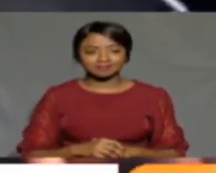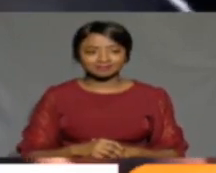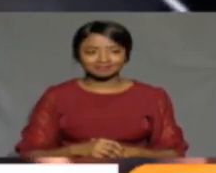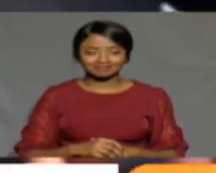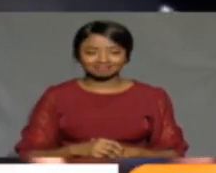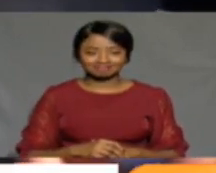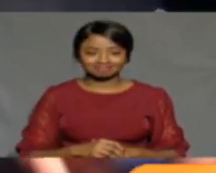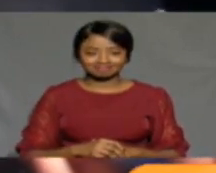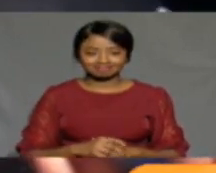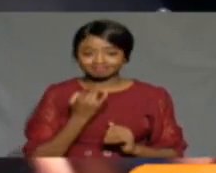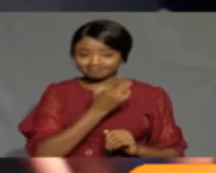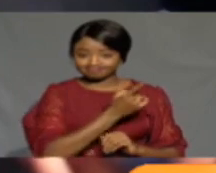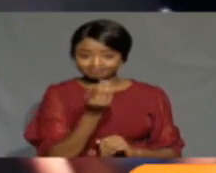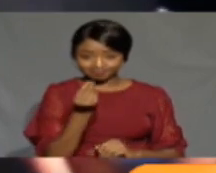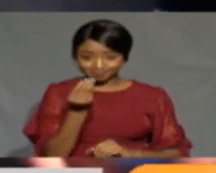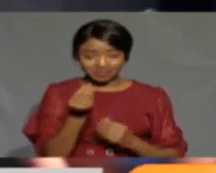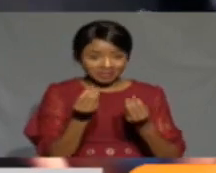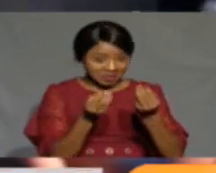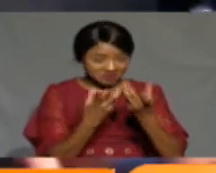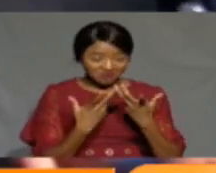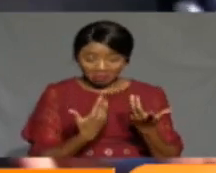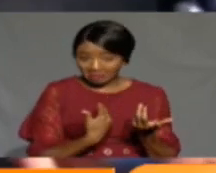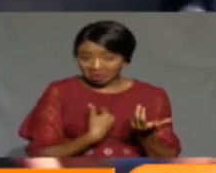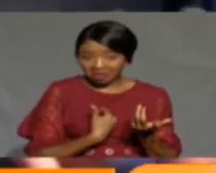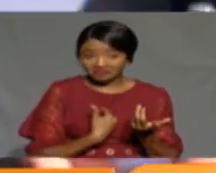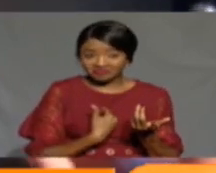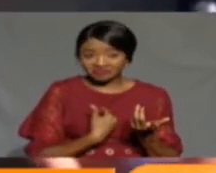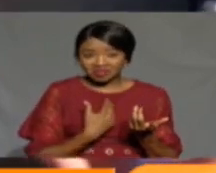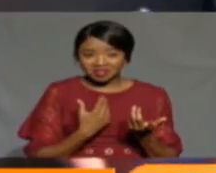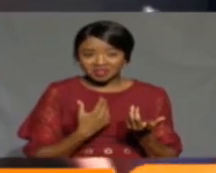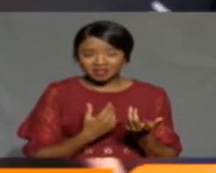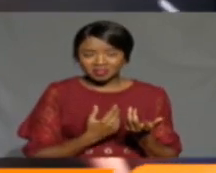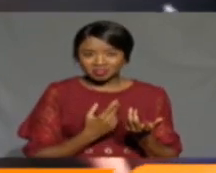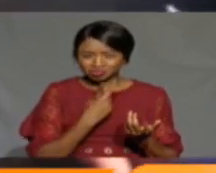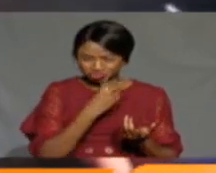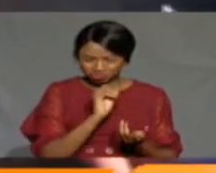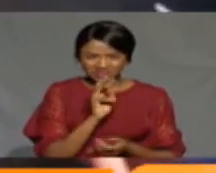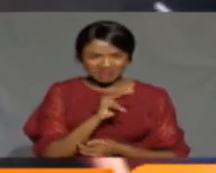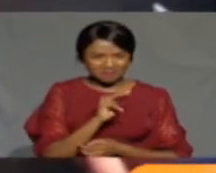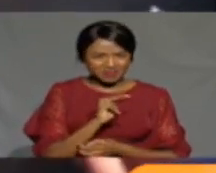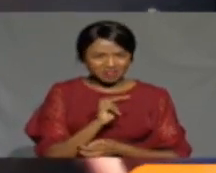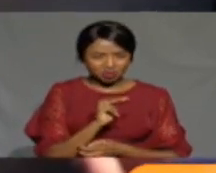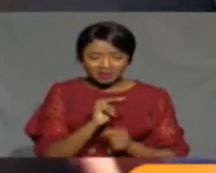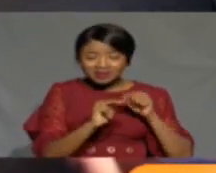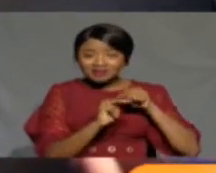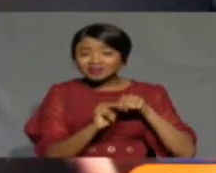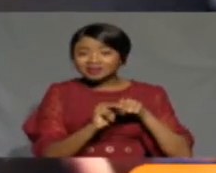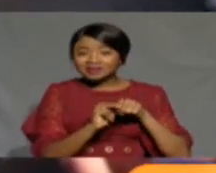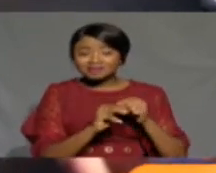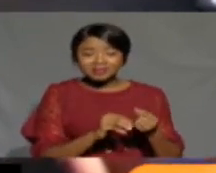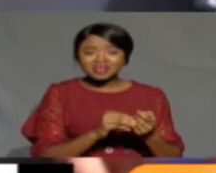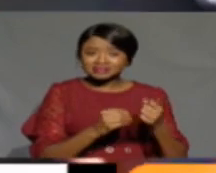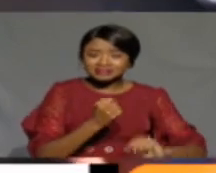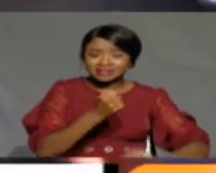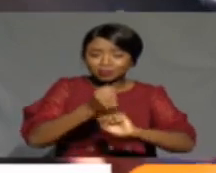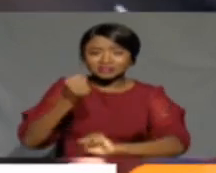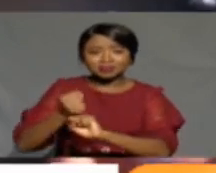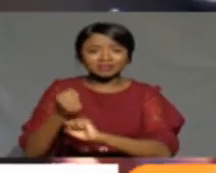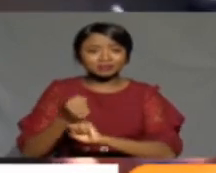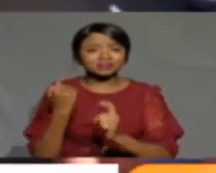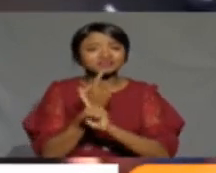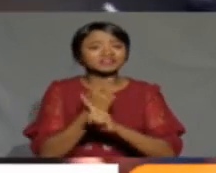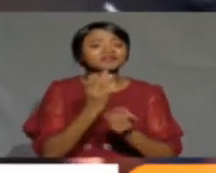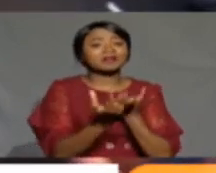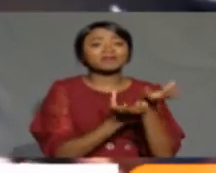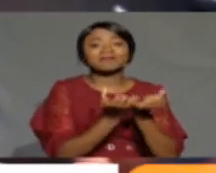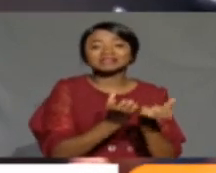Pesa ambazo wanaongea ni pesa ambazo na sisi milioni 20 ambazo niliwekewa na biashara tofauti kabla nikuwa gavana